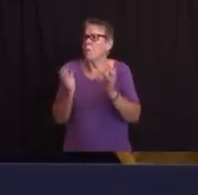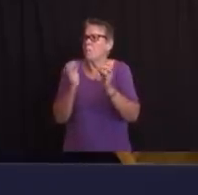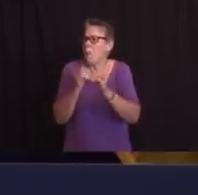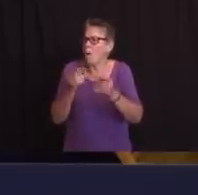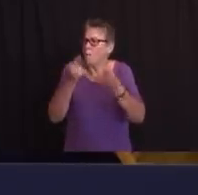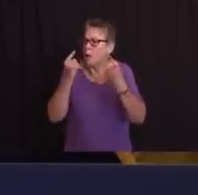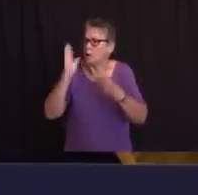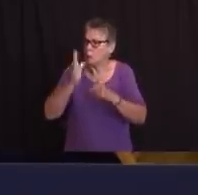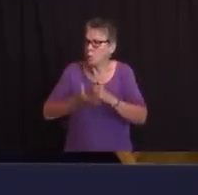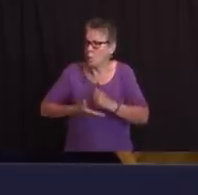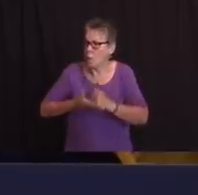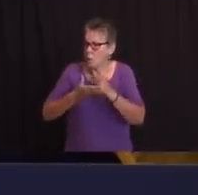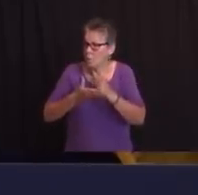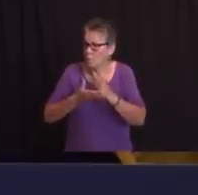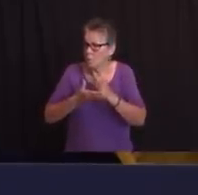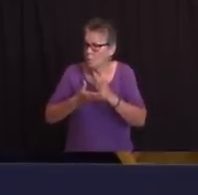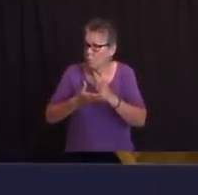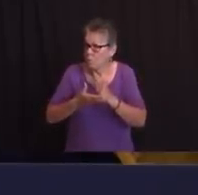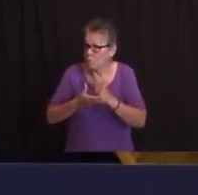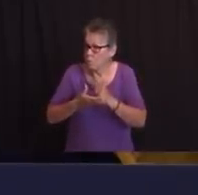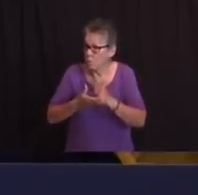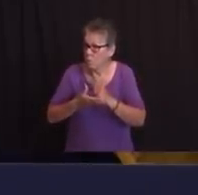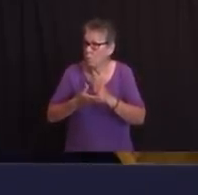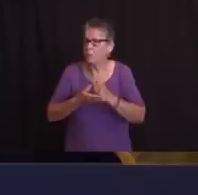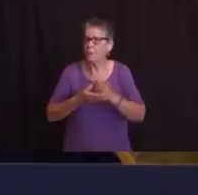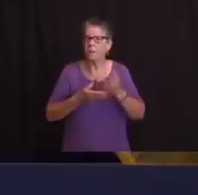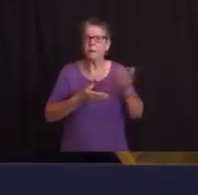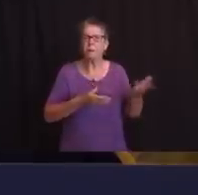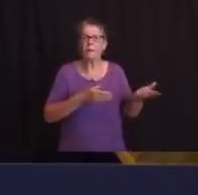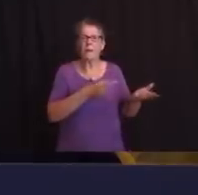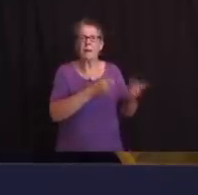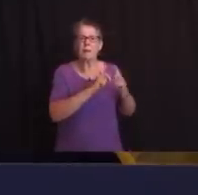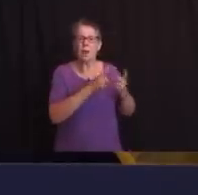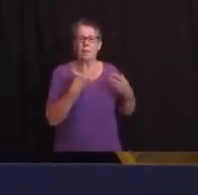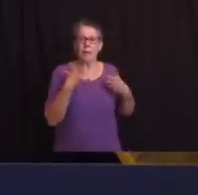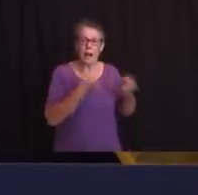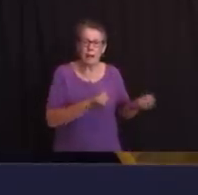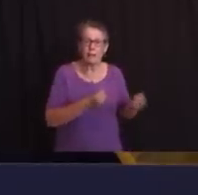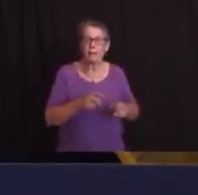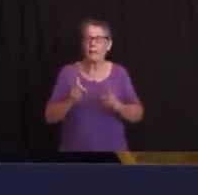teams to make the most fully informed decision as they can.